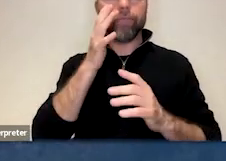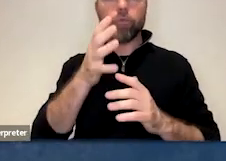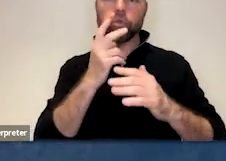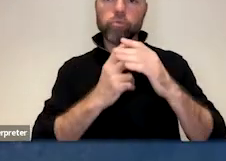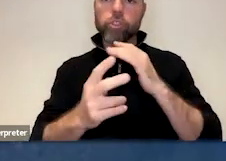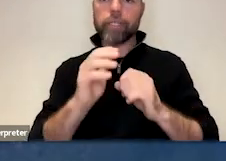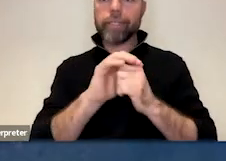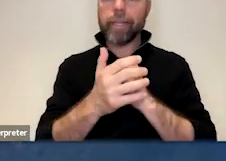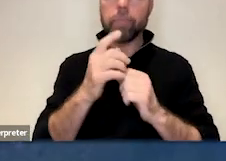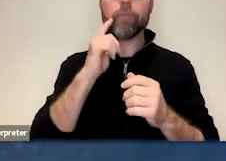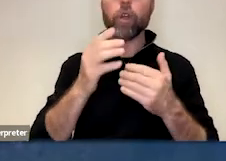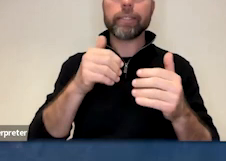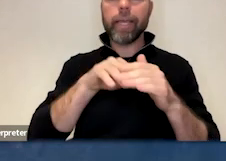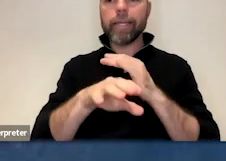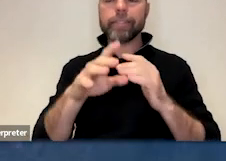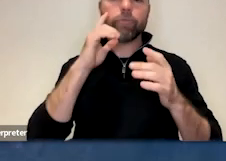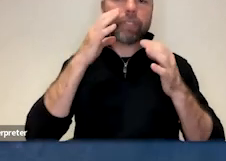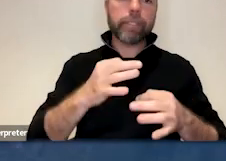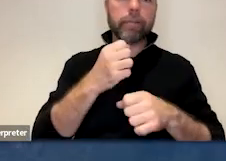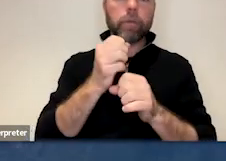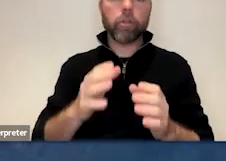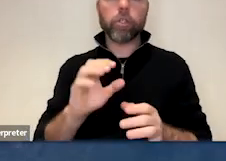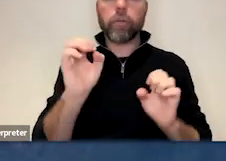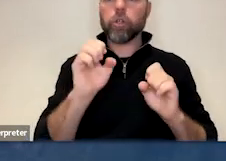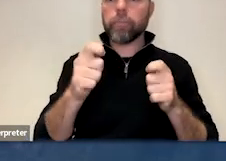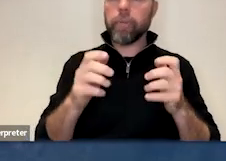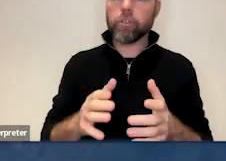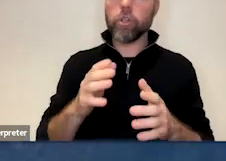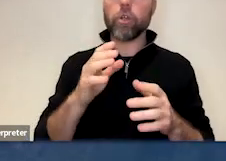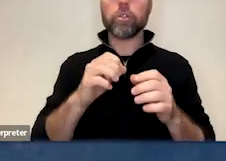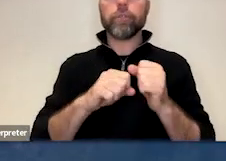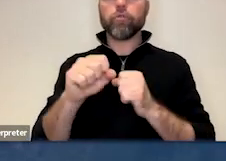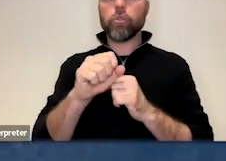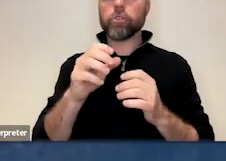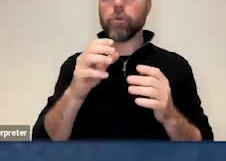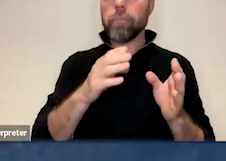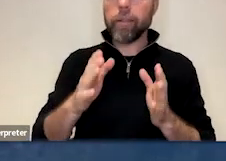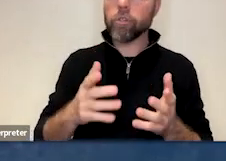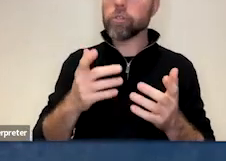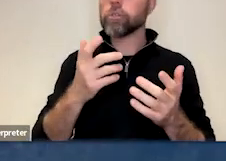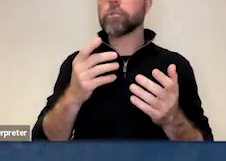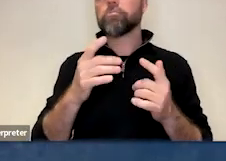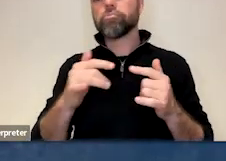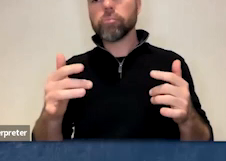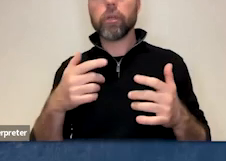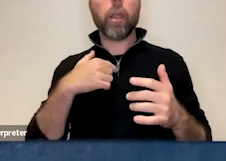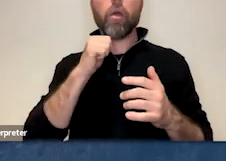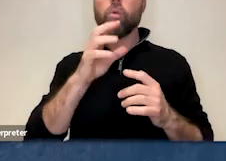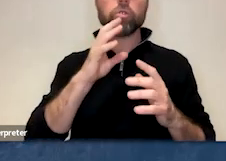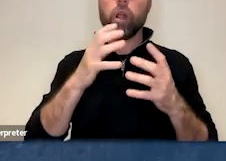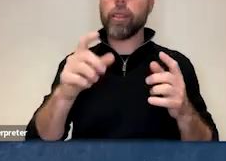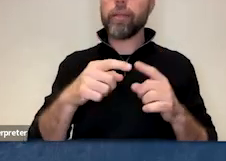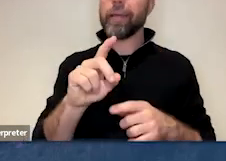access to decision makers, urban planners, emergency managers, and more. I'm not going to talk too much about the data on ClimR